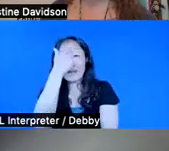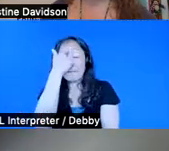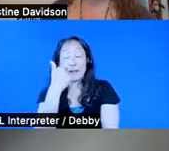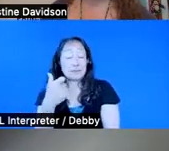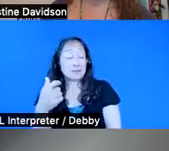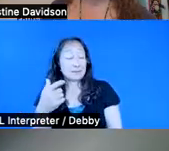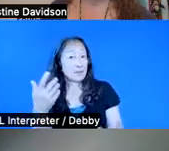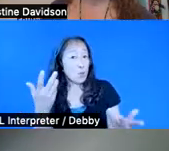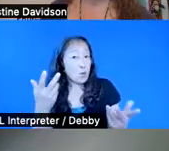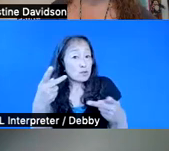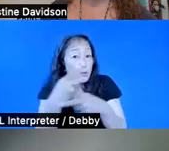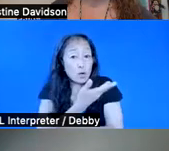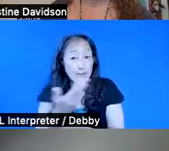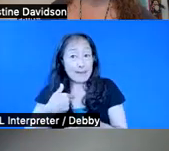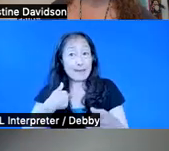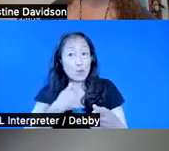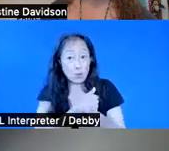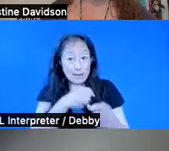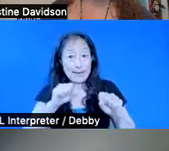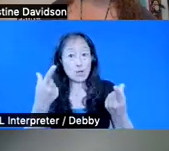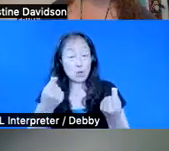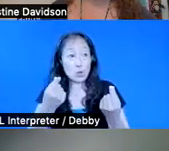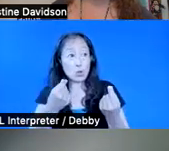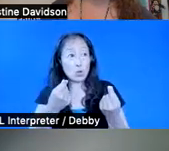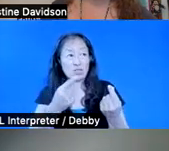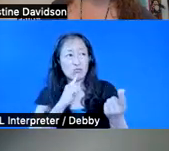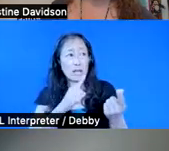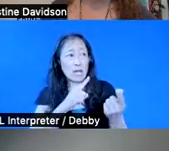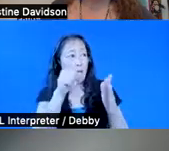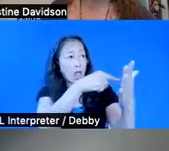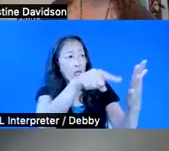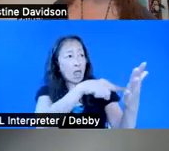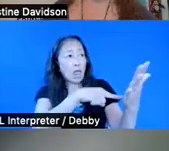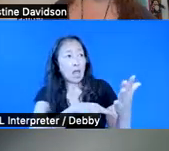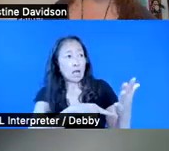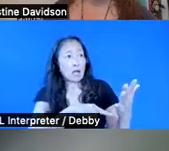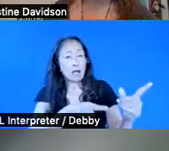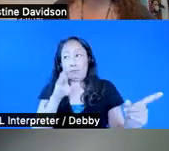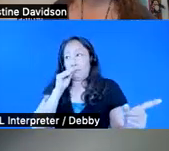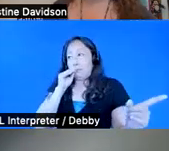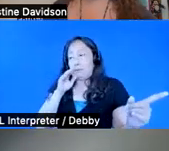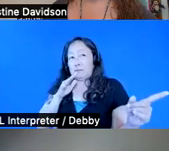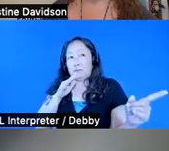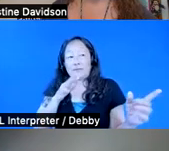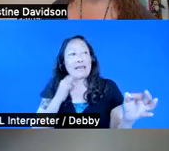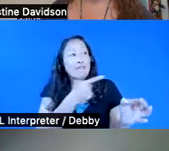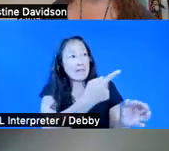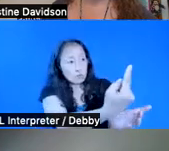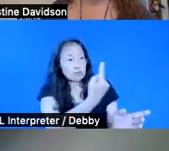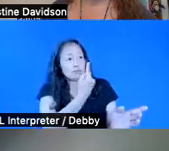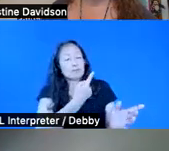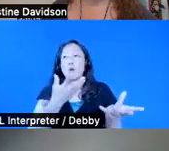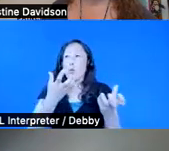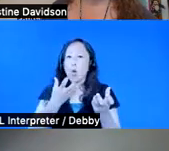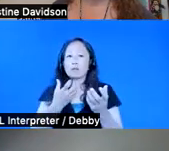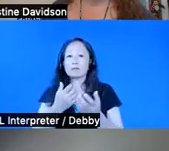come to you for help or resources or insight or guidance or access. We